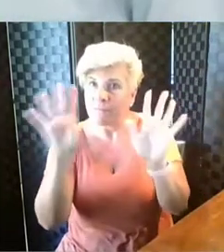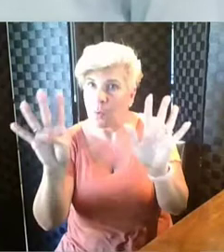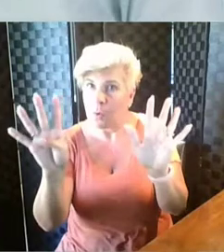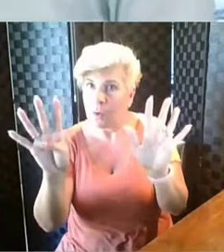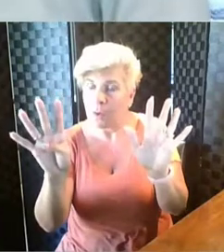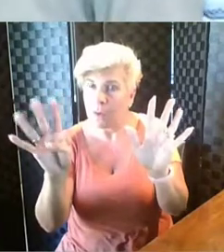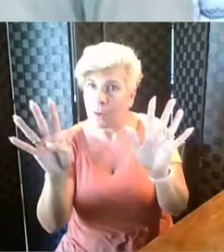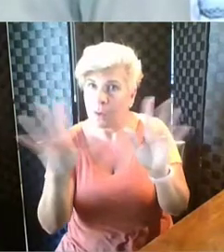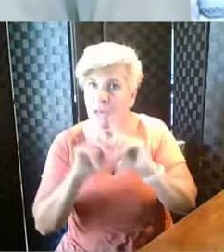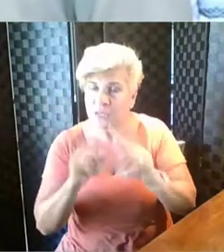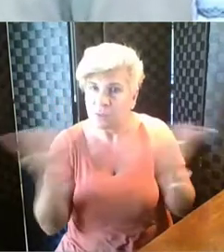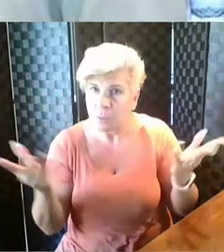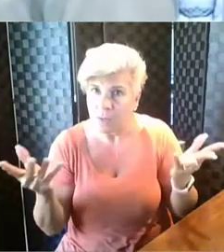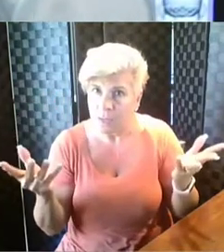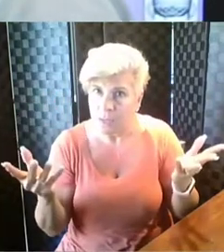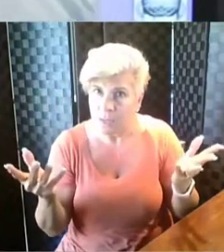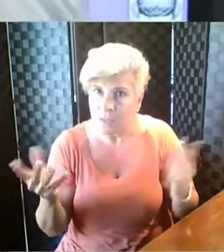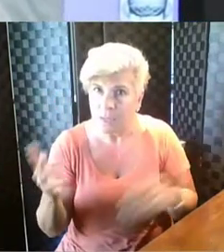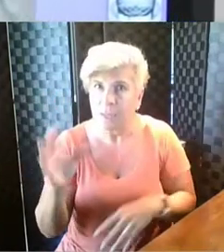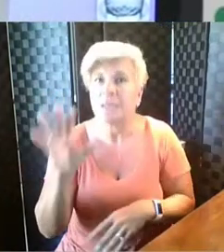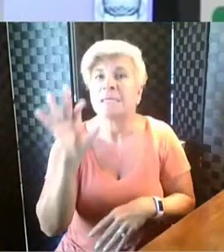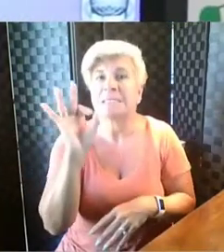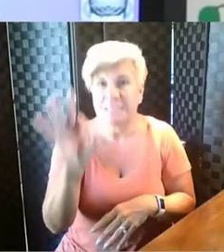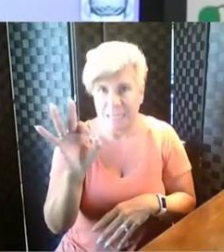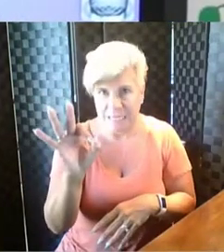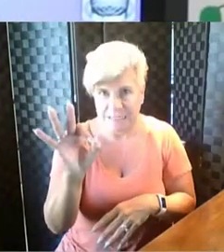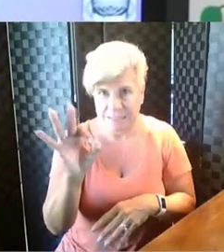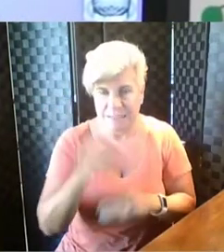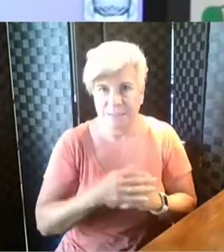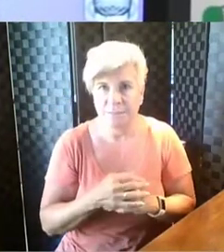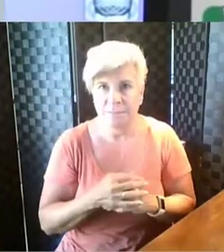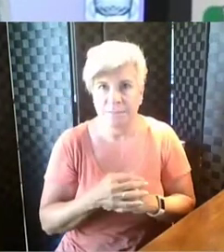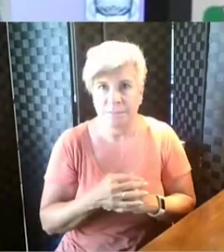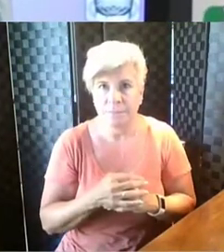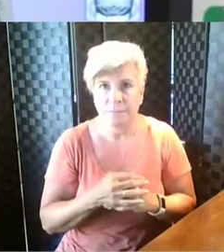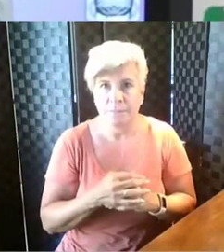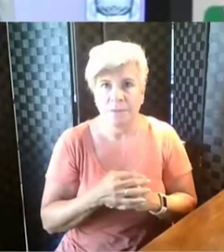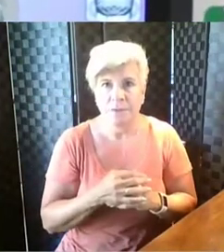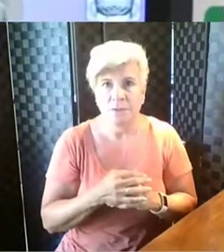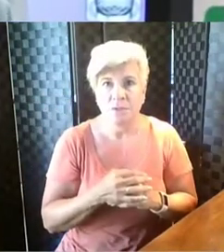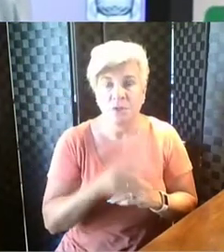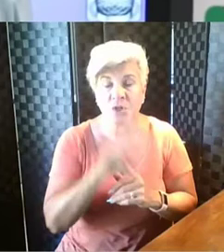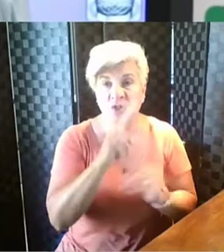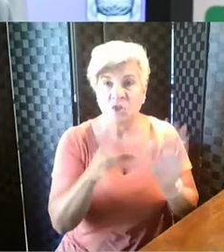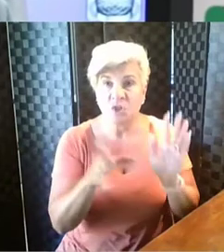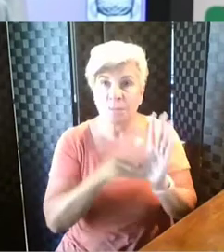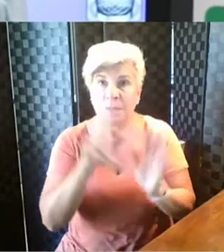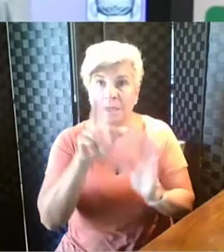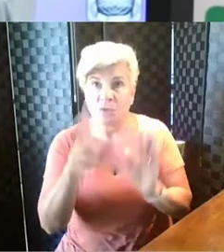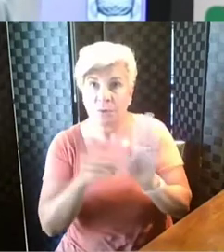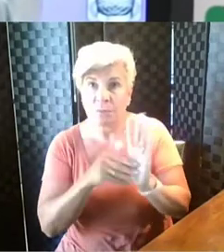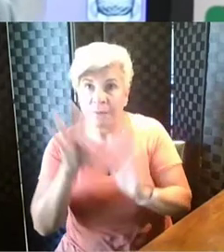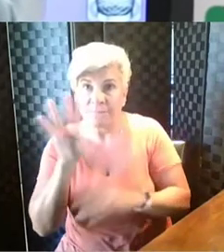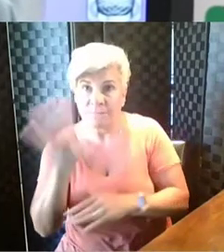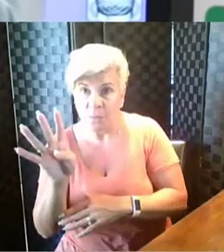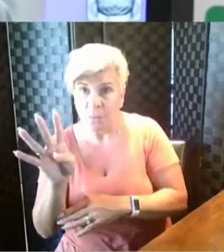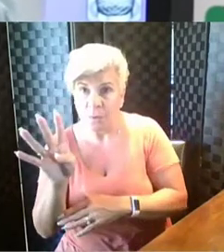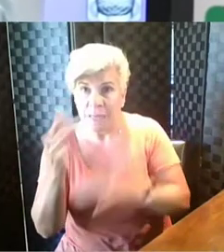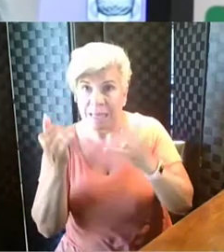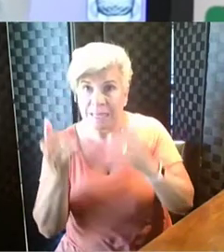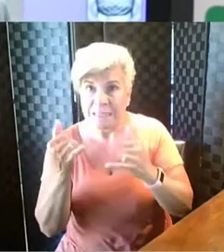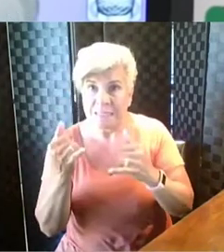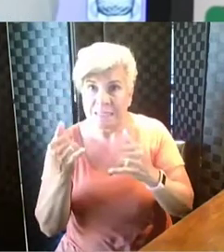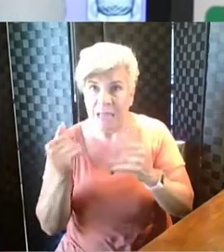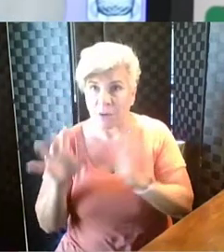what answer do I get? Perfect, I get 9. Well, what if I take that same problem and this time I group